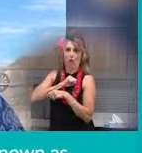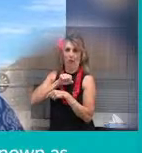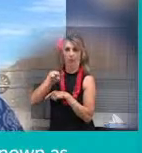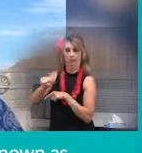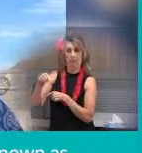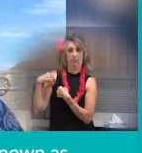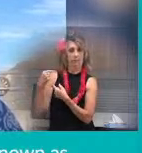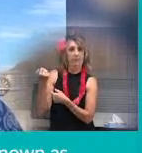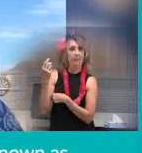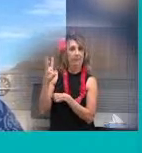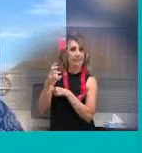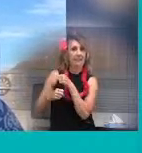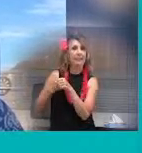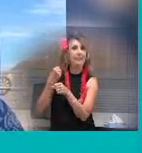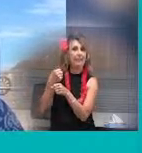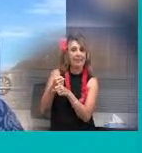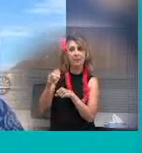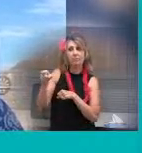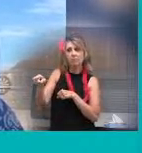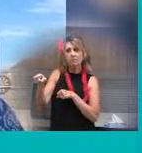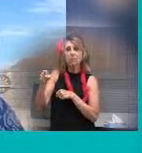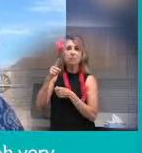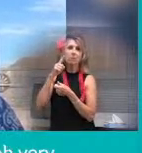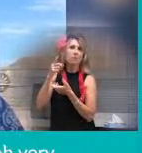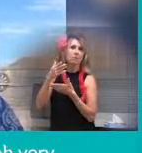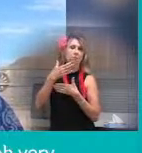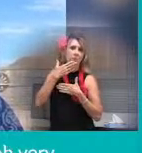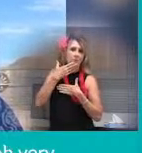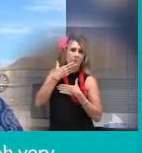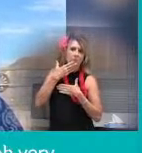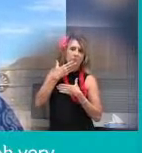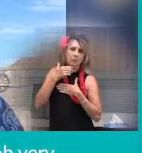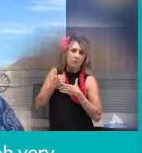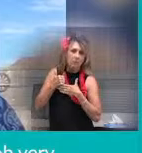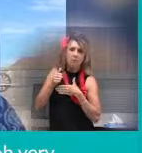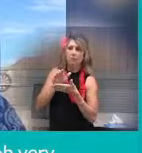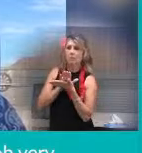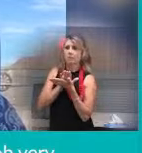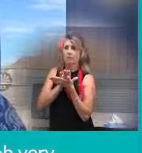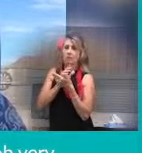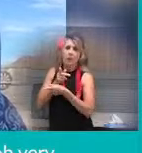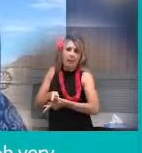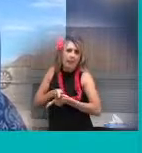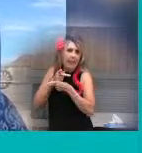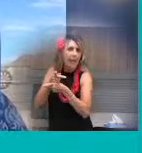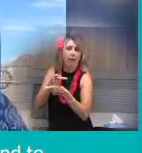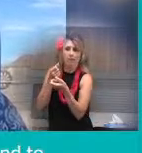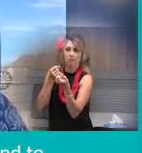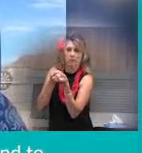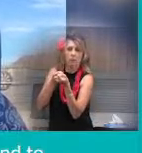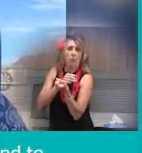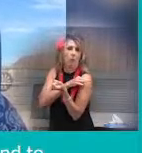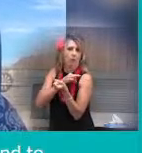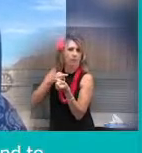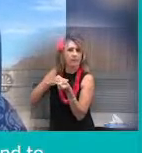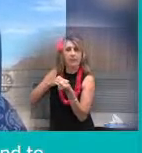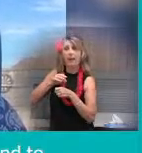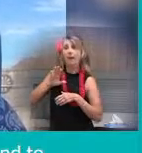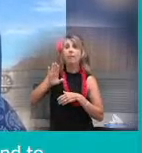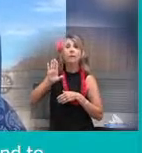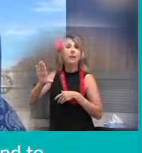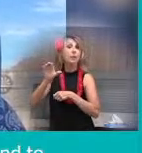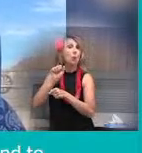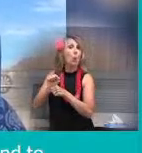that time, he has been known as a caring, supportive, and friendly staff. Len does his job very well and is always